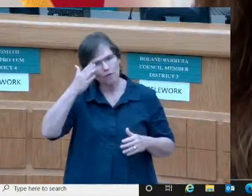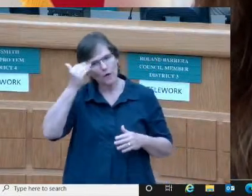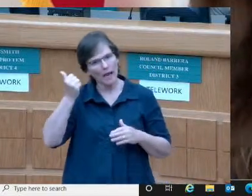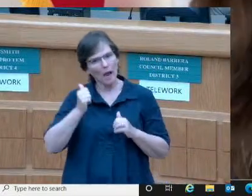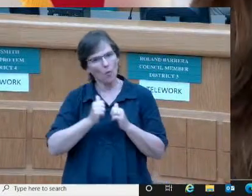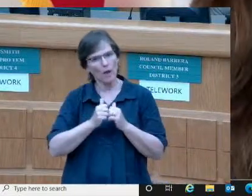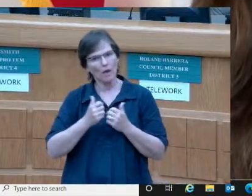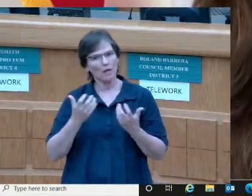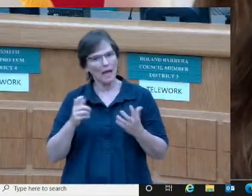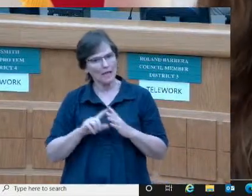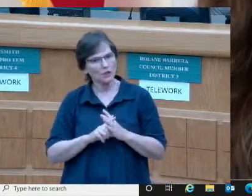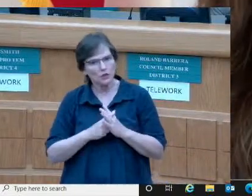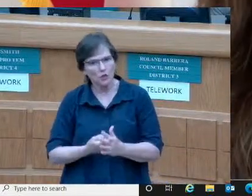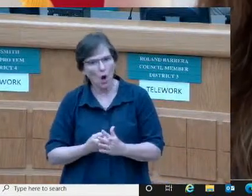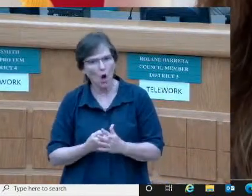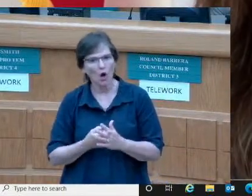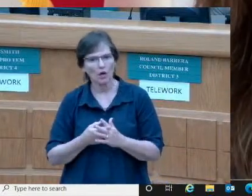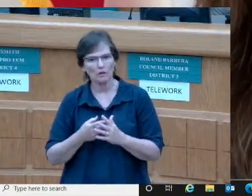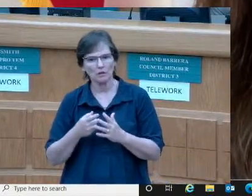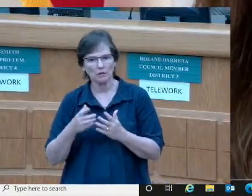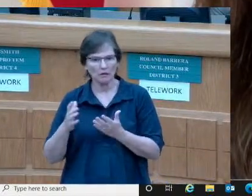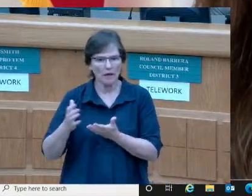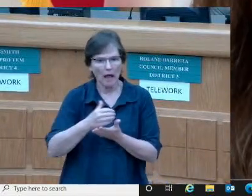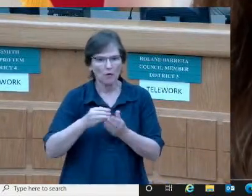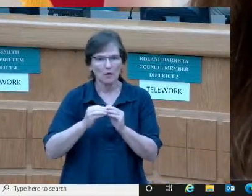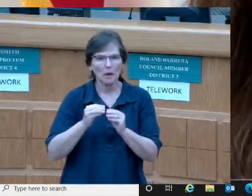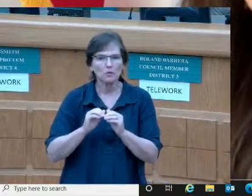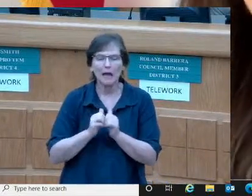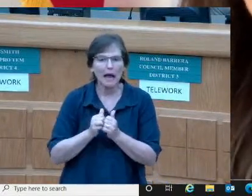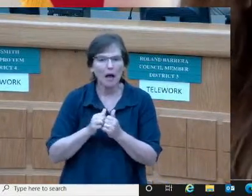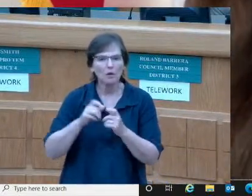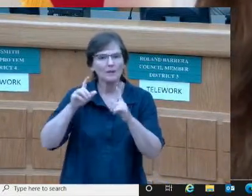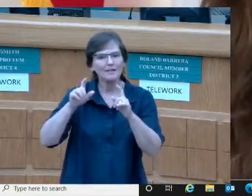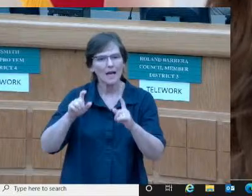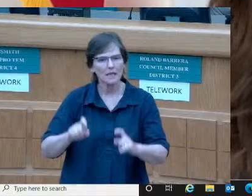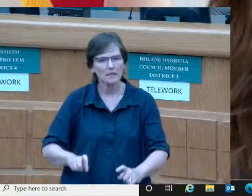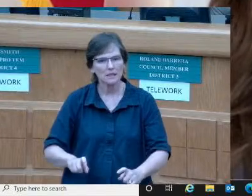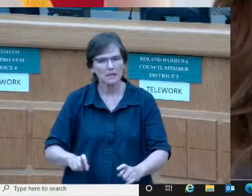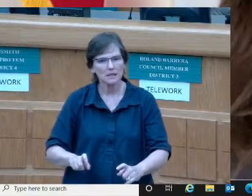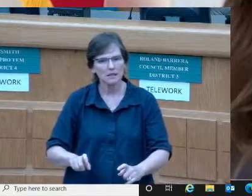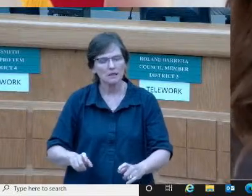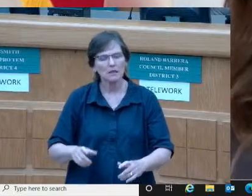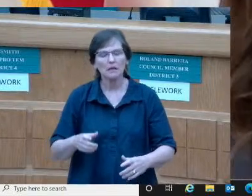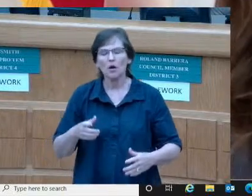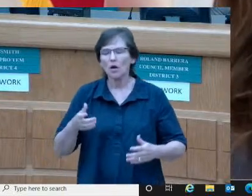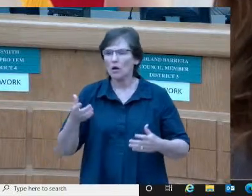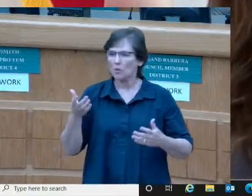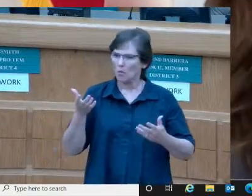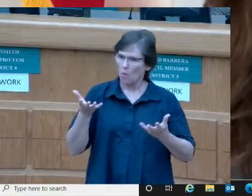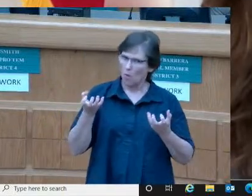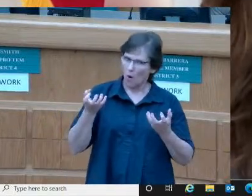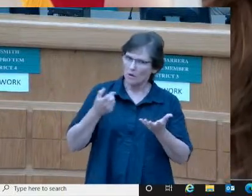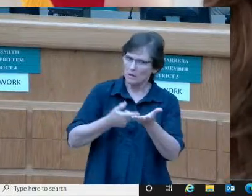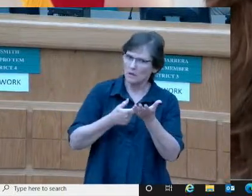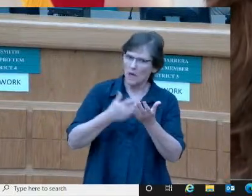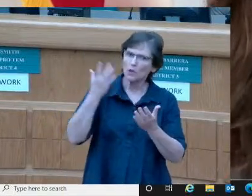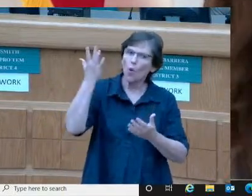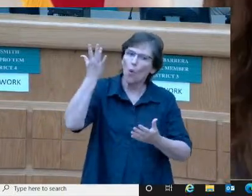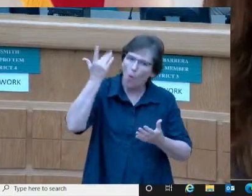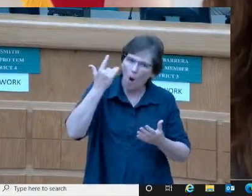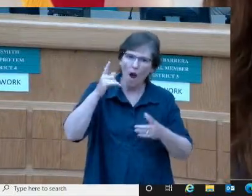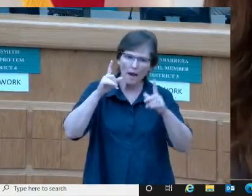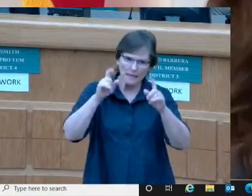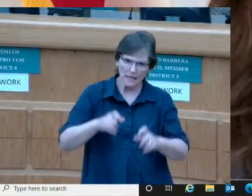testing. And so I wanted to reiterate, why is testing so important? Well, here's the bottom line.